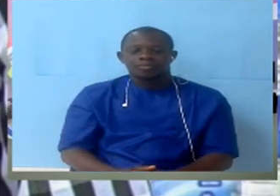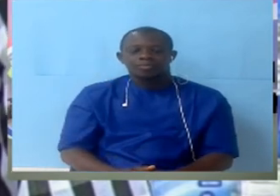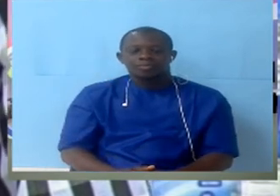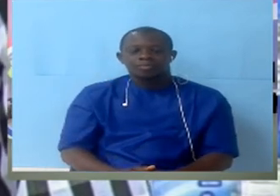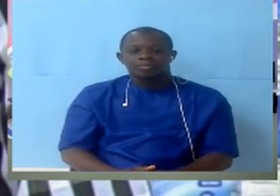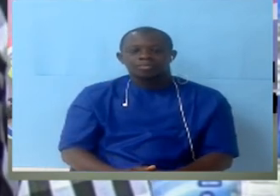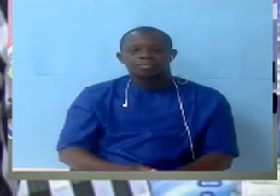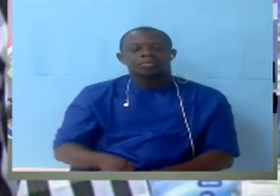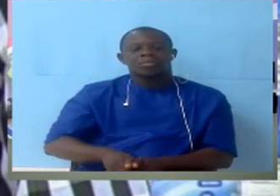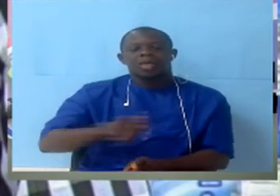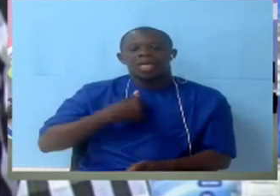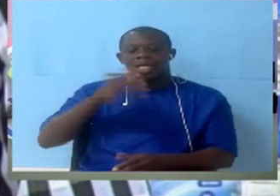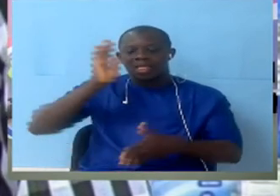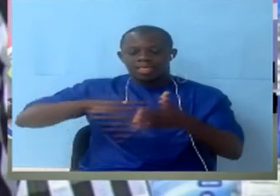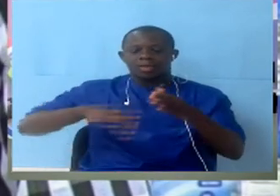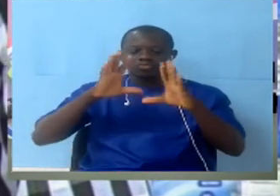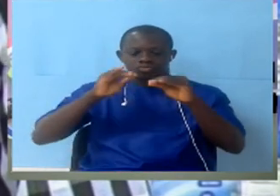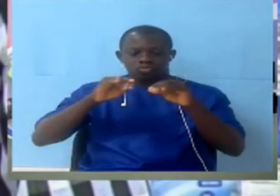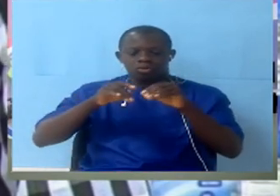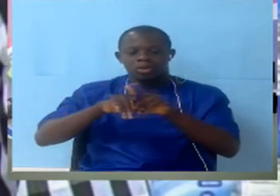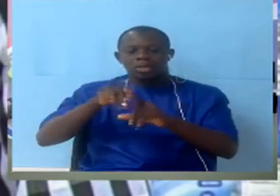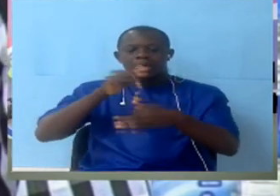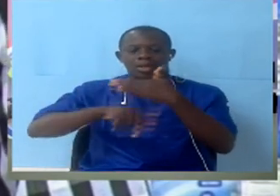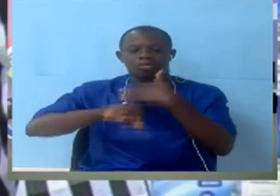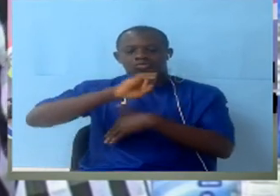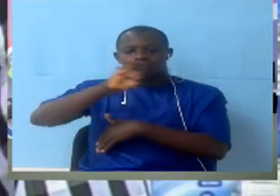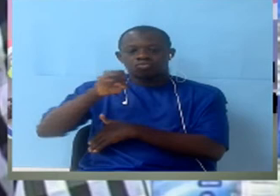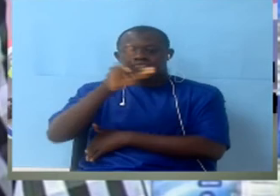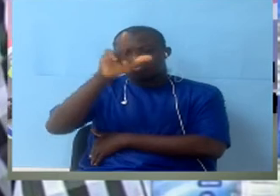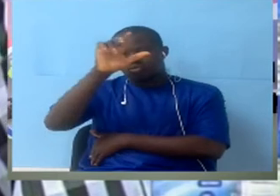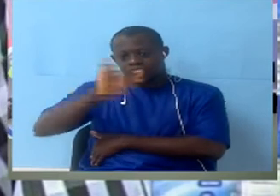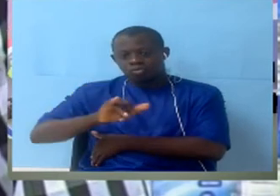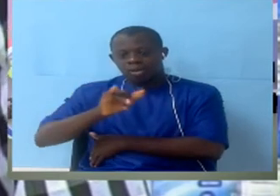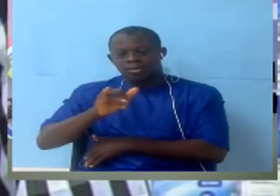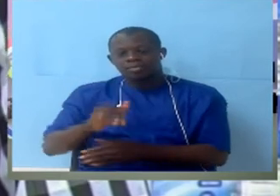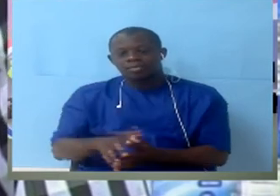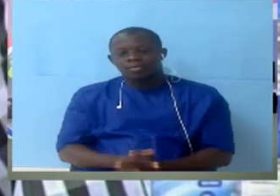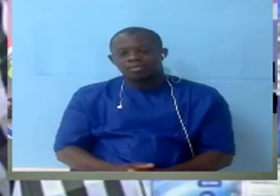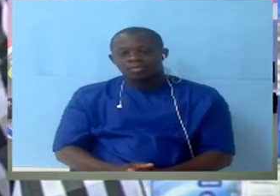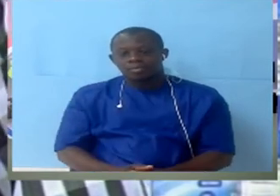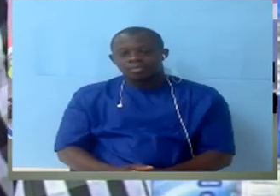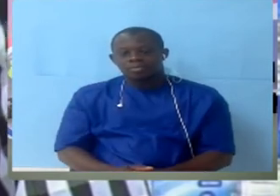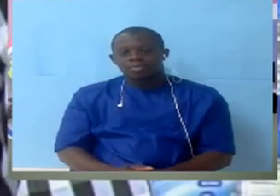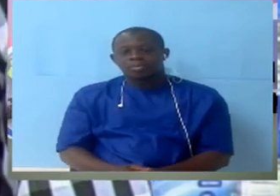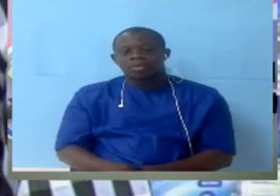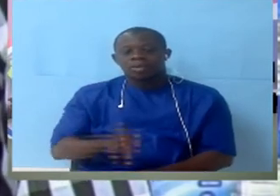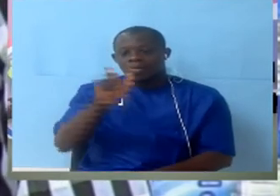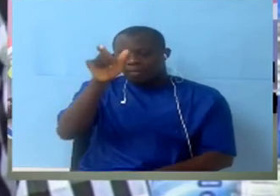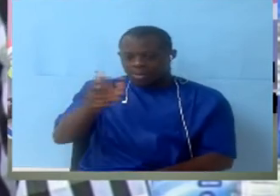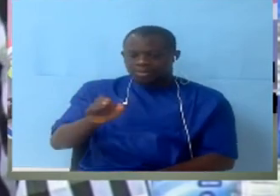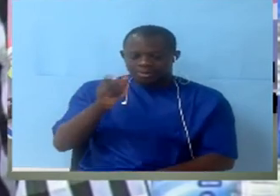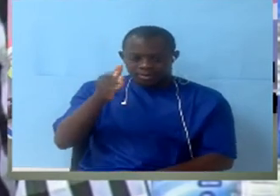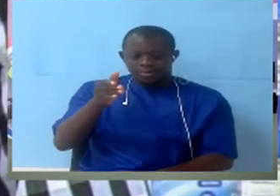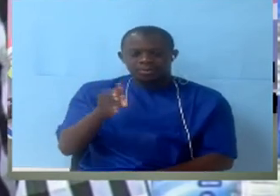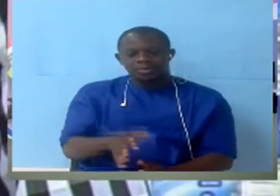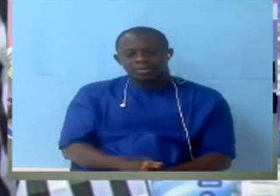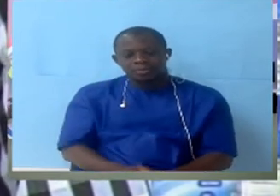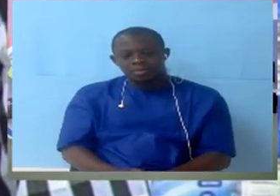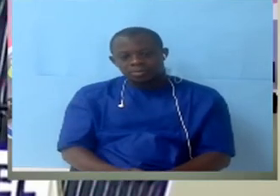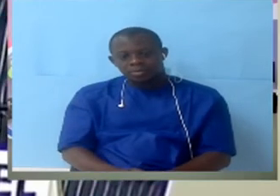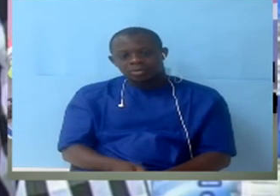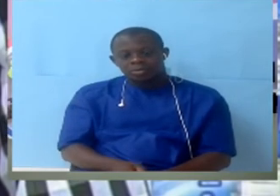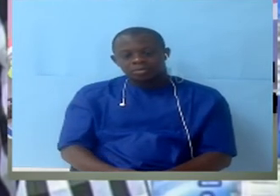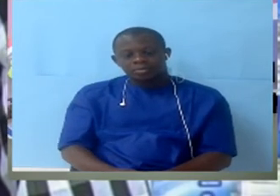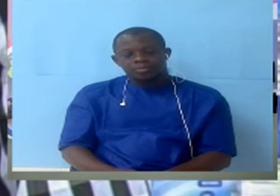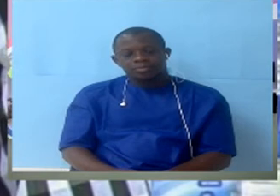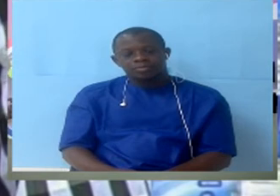banta kadiam. I last talked to him in July. Okay. Musa Yaya Jallo Nyimfong. This Musa Yaya Jallo. So you haven't